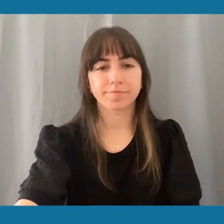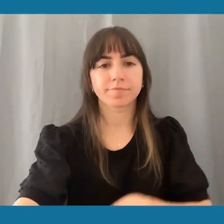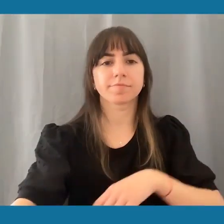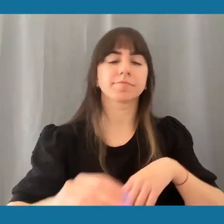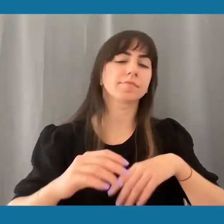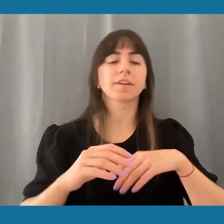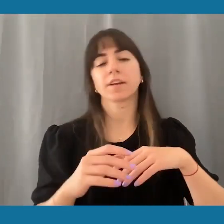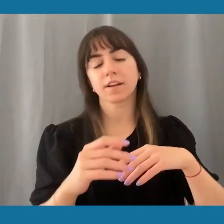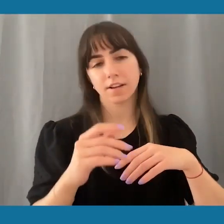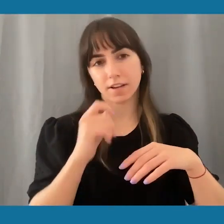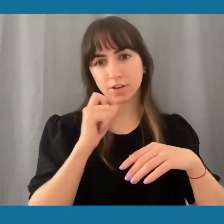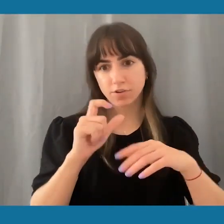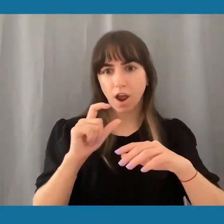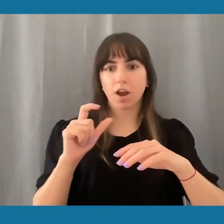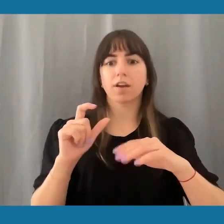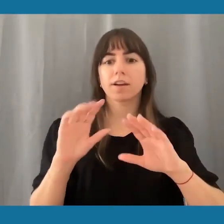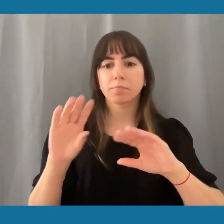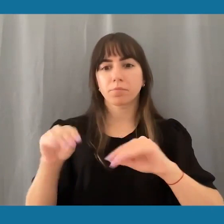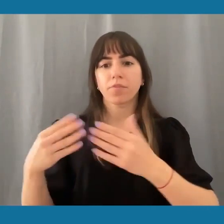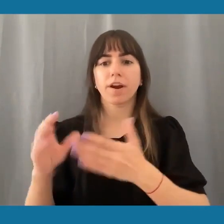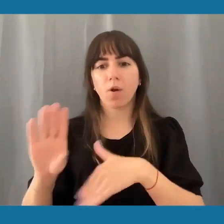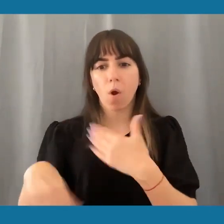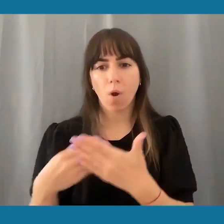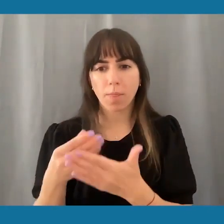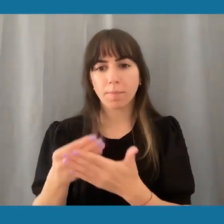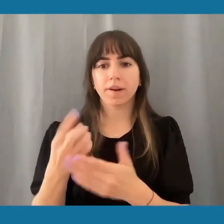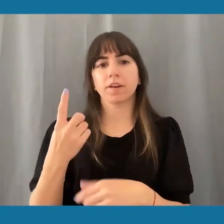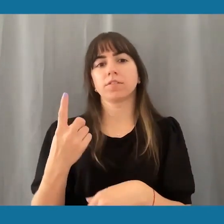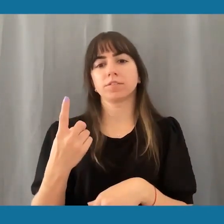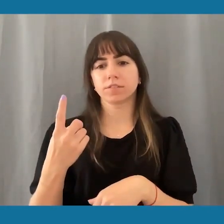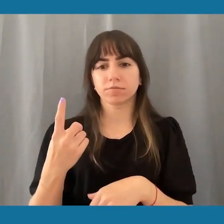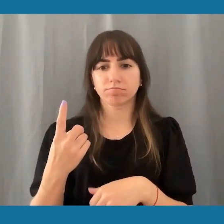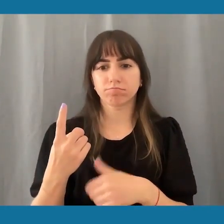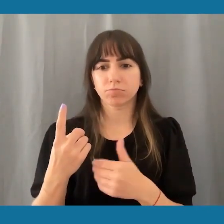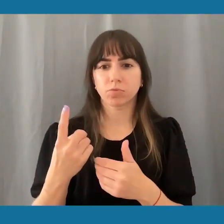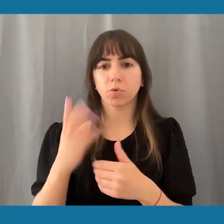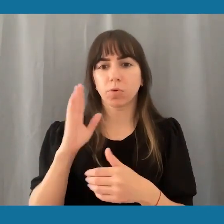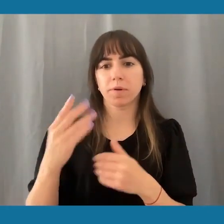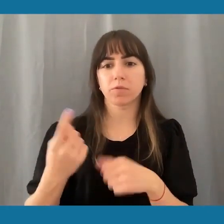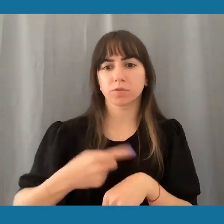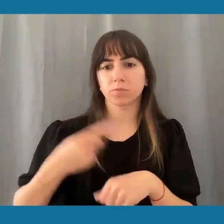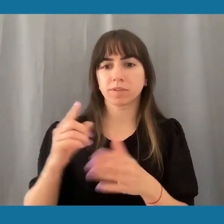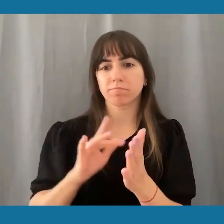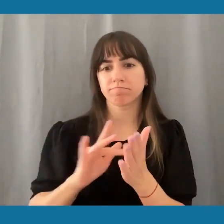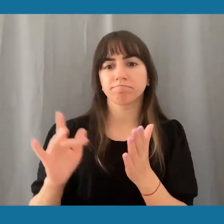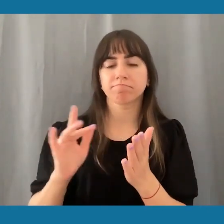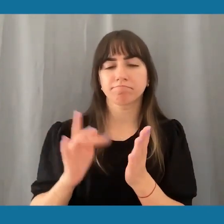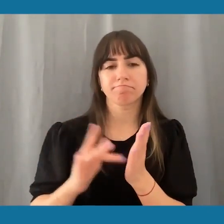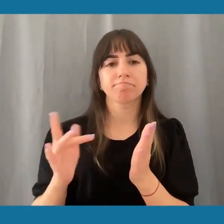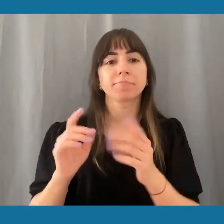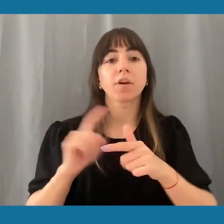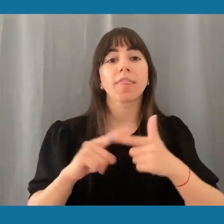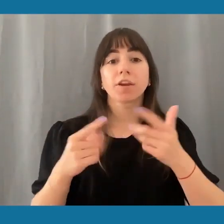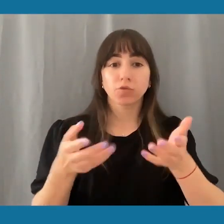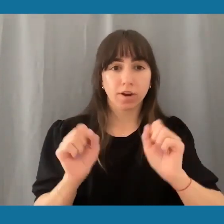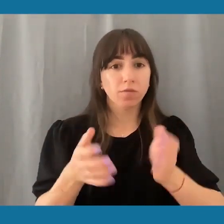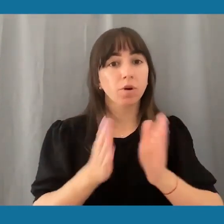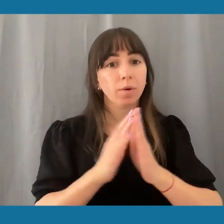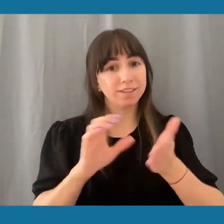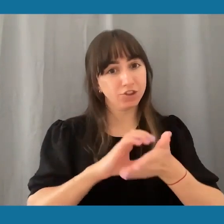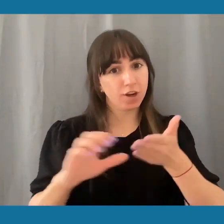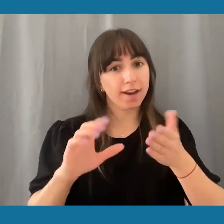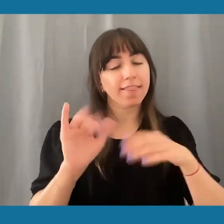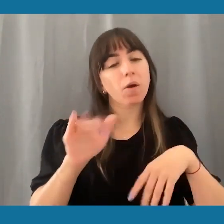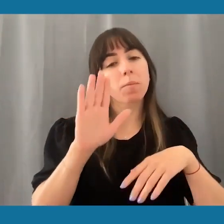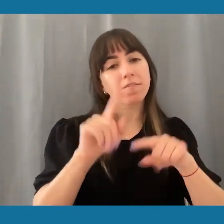Individuals can also request a check online. That takes 5 to 7 business days or more, depending on the mail time. That's a great way if you're paying